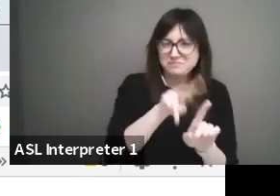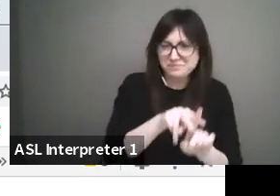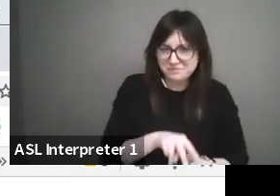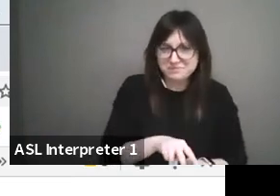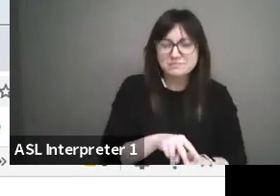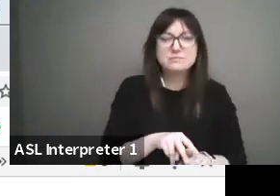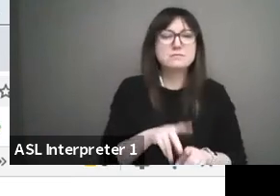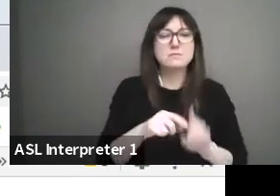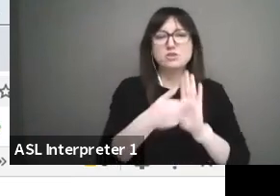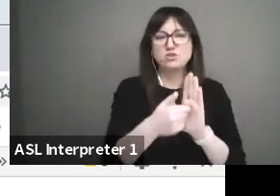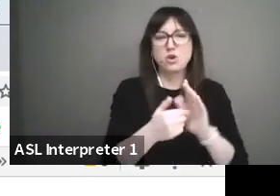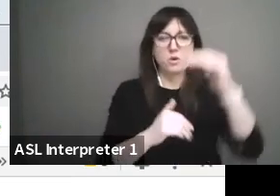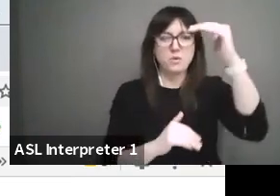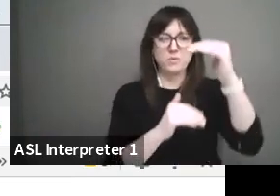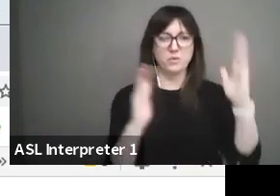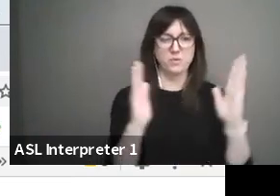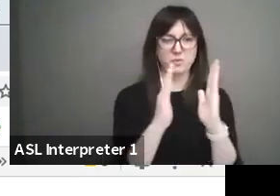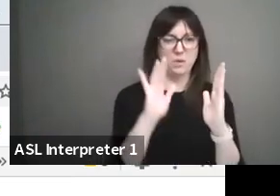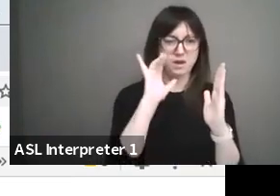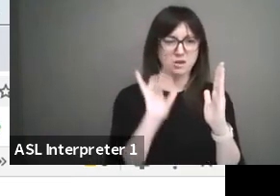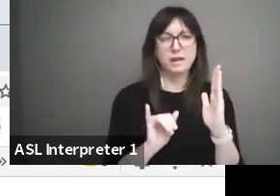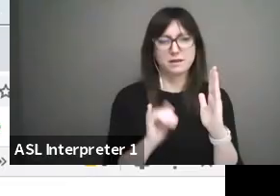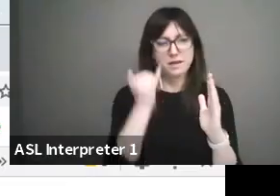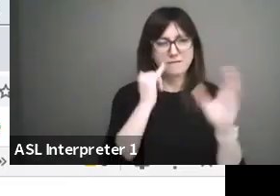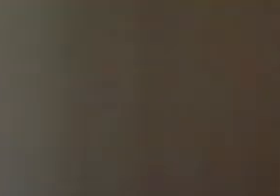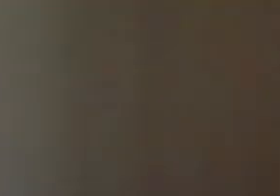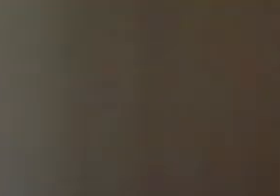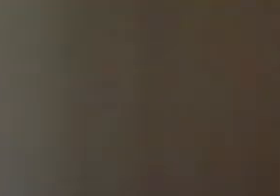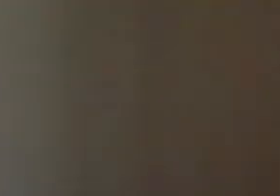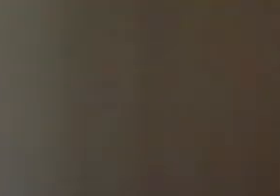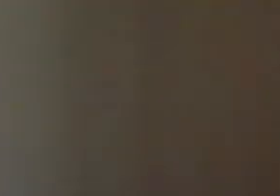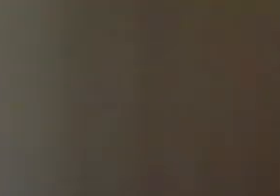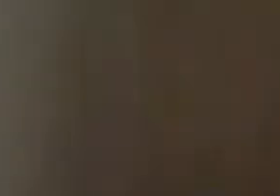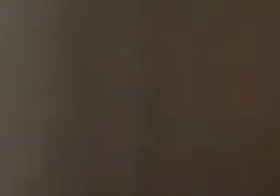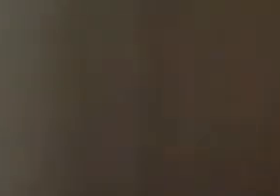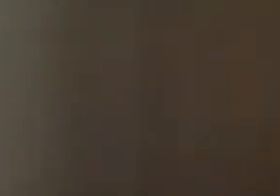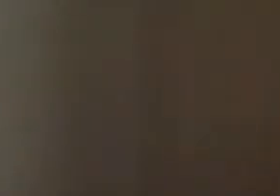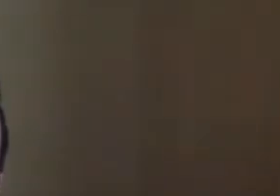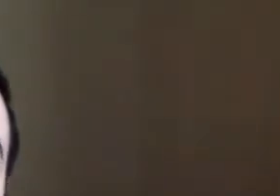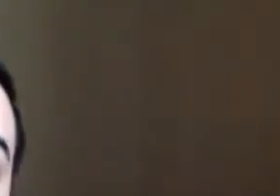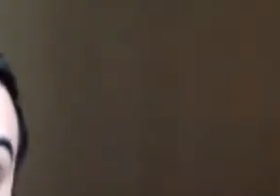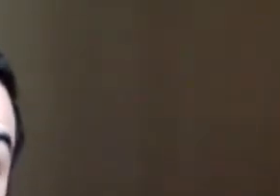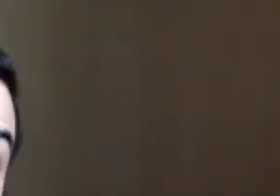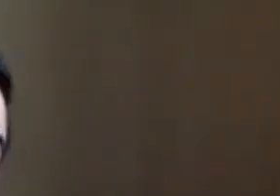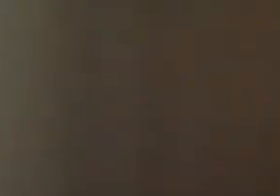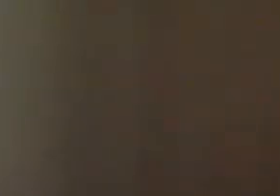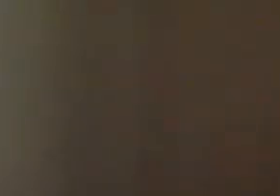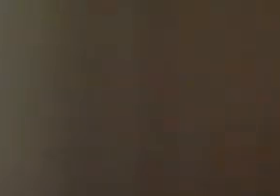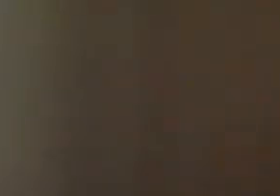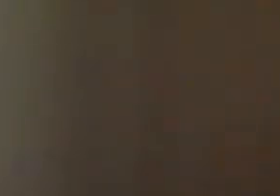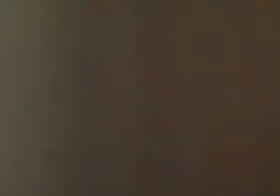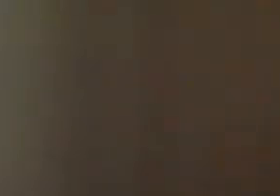just wanted to show everyone that so they can see the visual of what it looks like. But a lot of people, they use our app to do